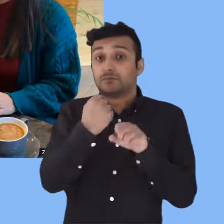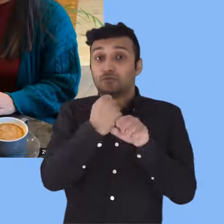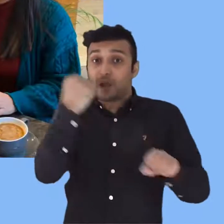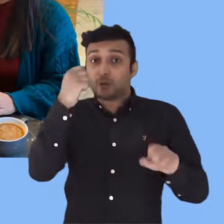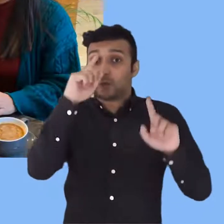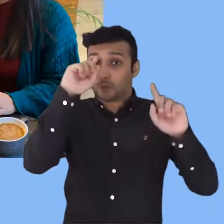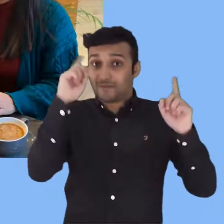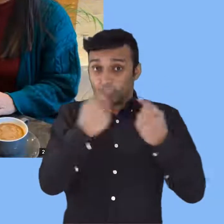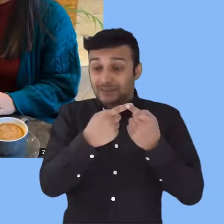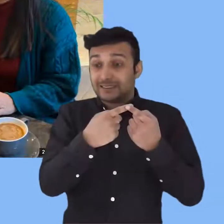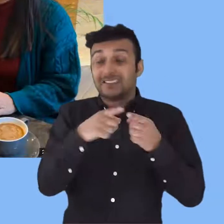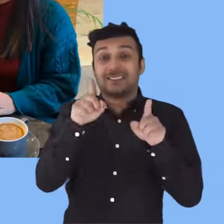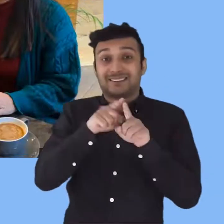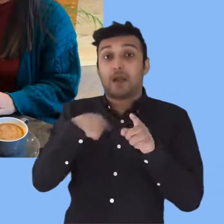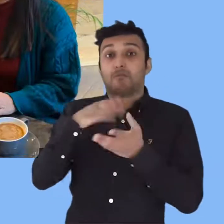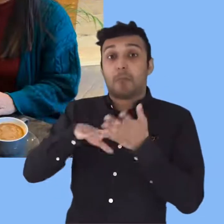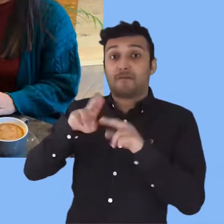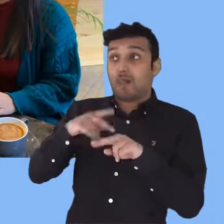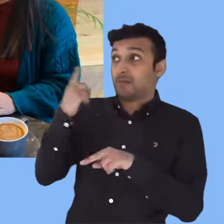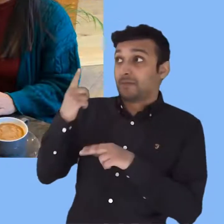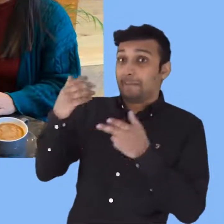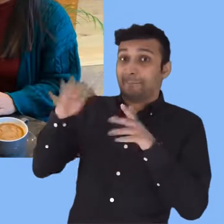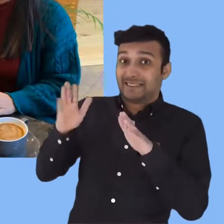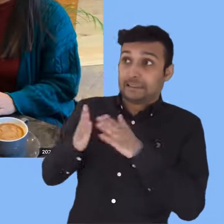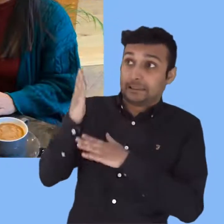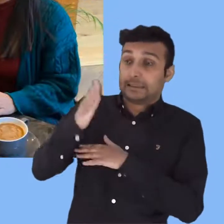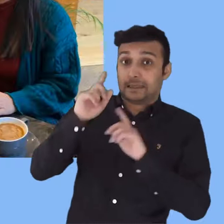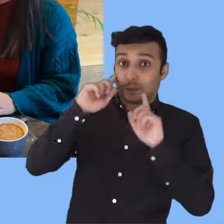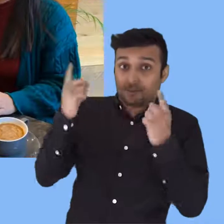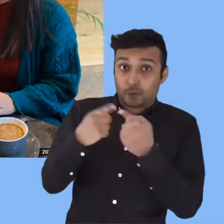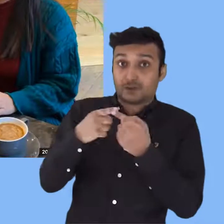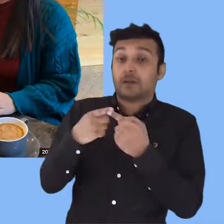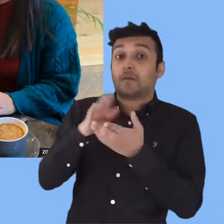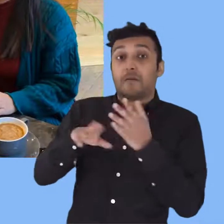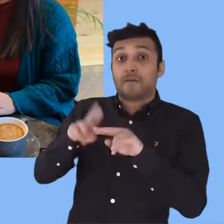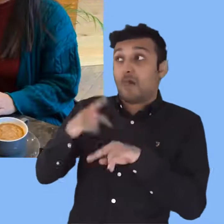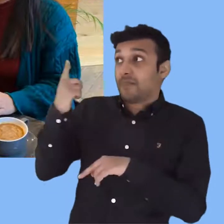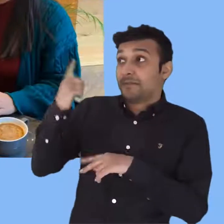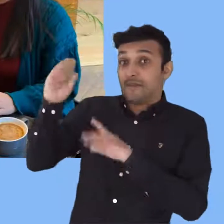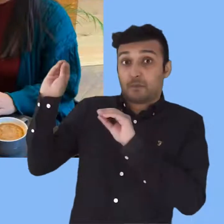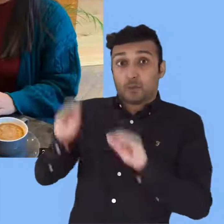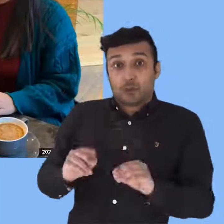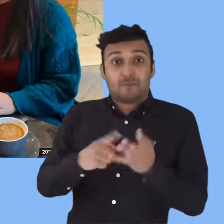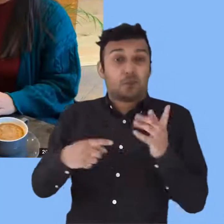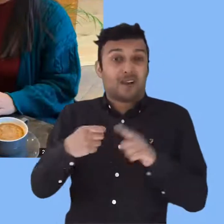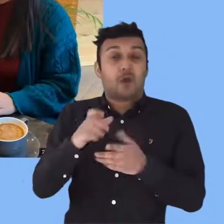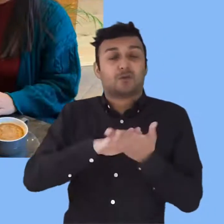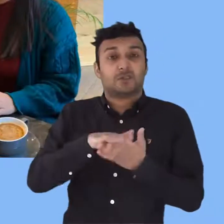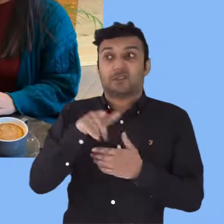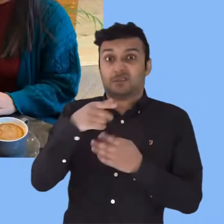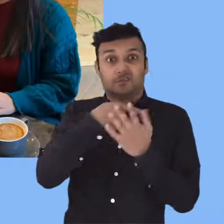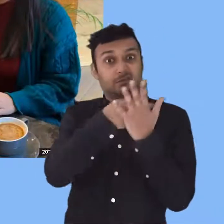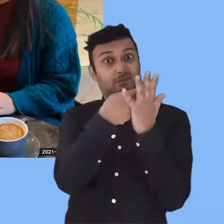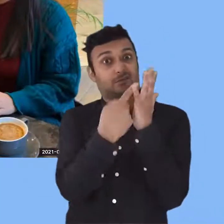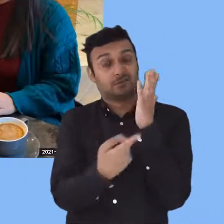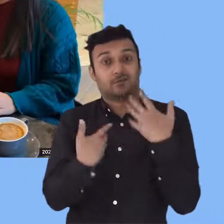and a child of graduates and a child of immigrants. So these are different parts of my identities, and there are intersections in